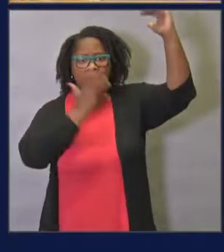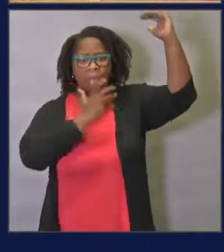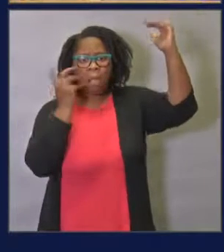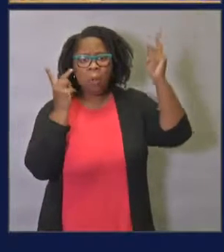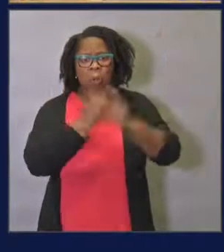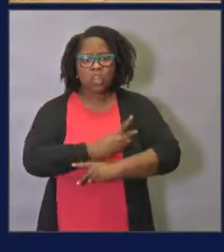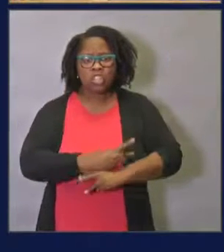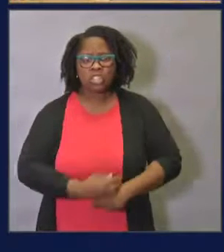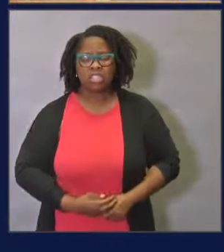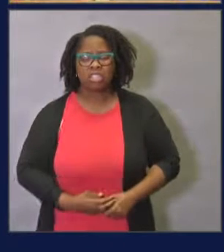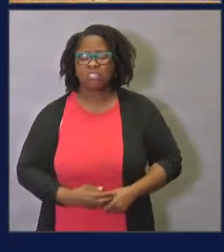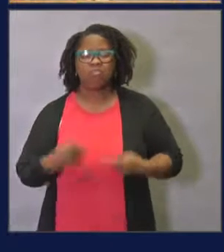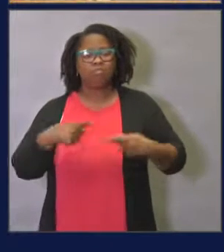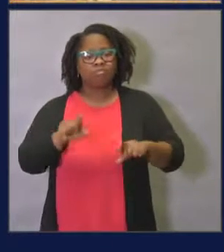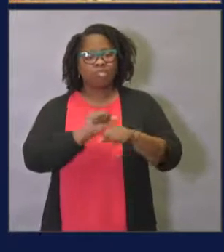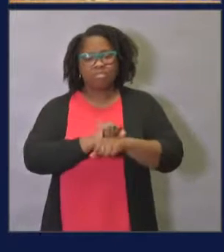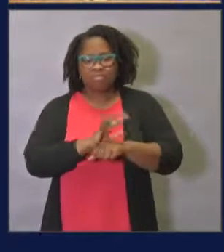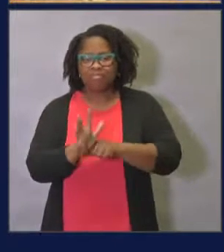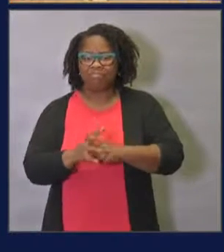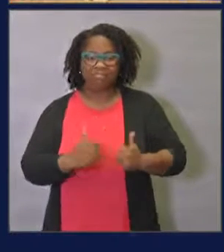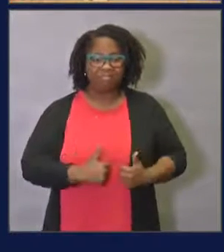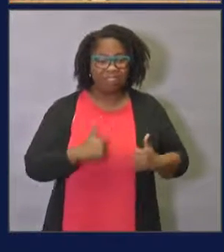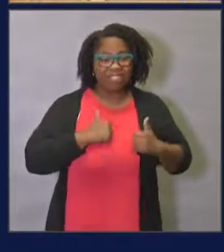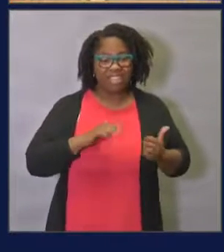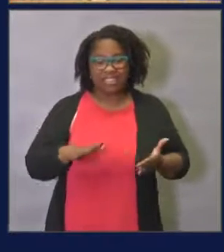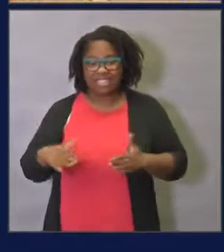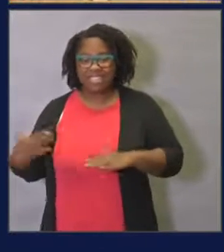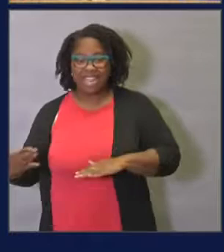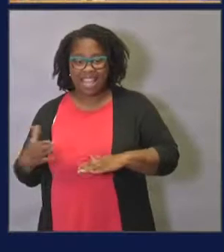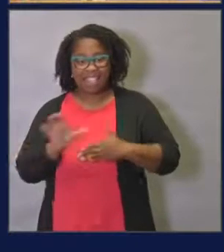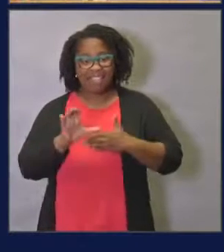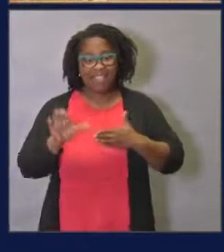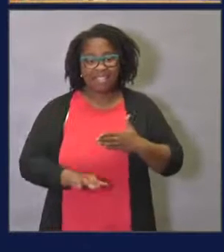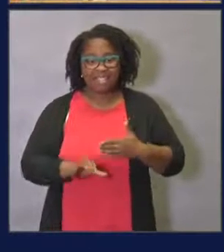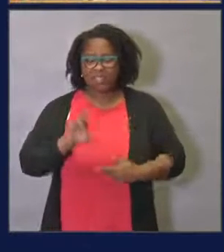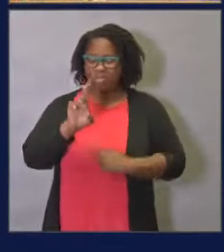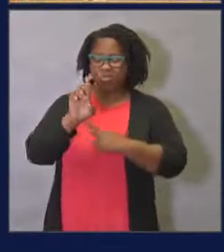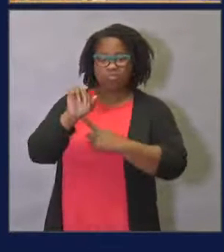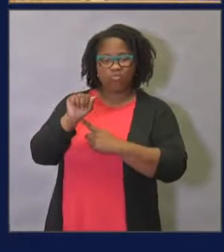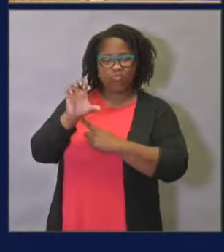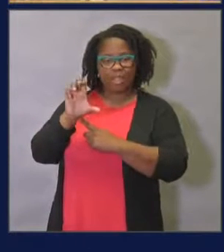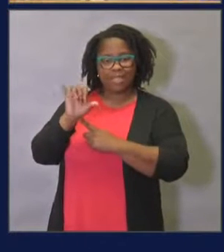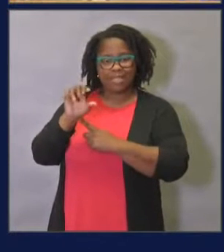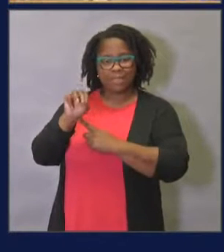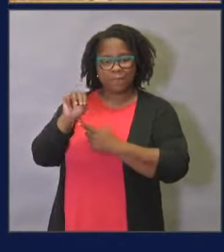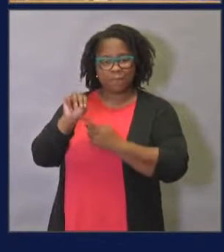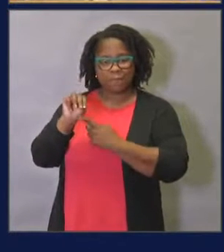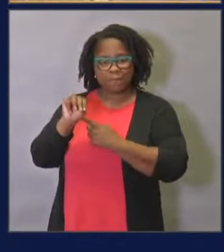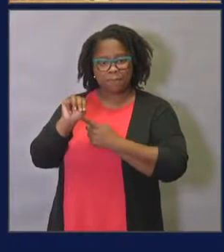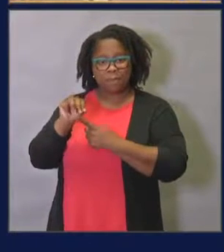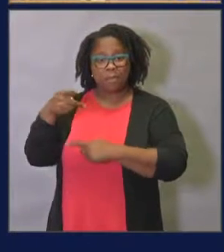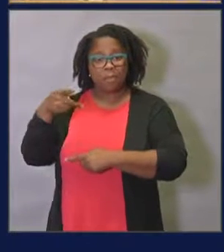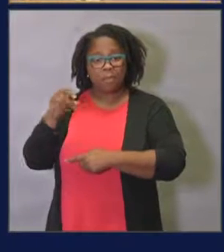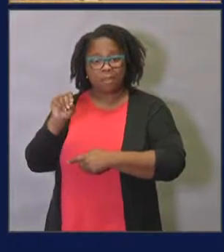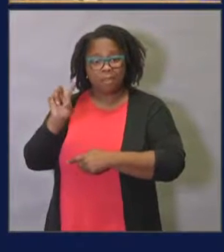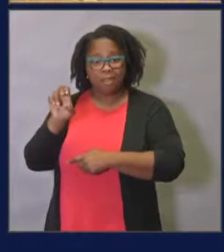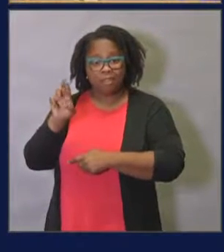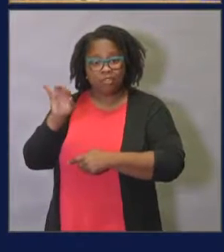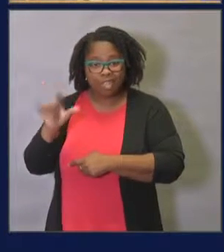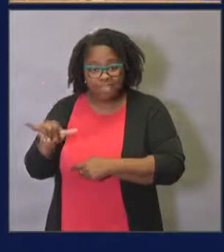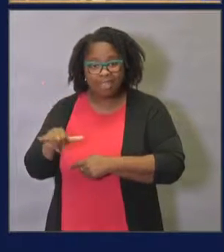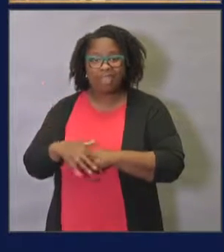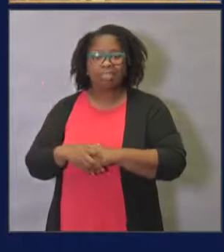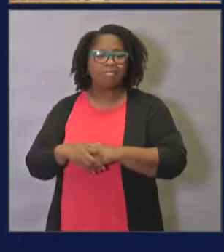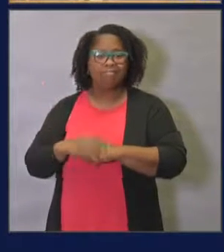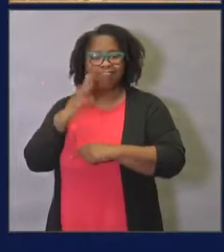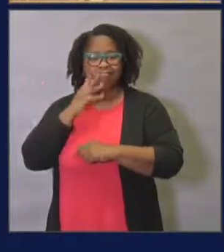pandemic, the life and death consequences of racism and poverty have played out in devastating ways, and they continue to do so.